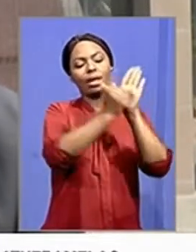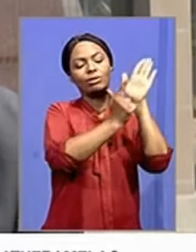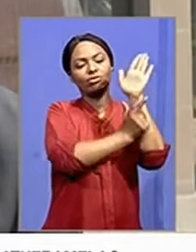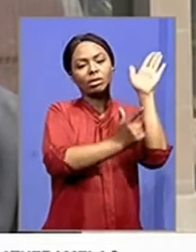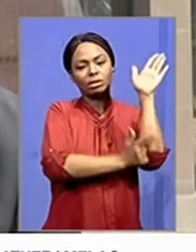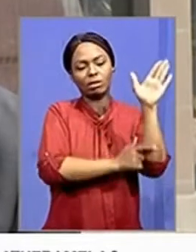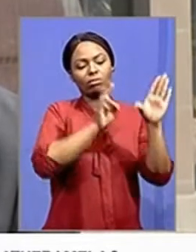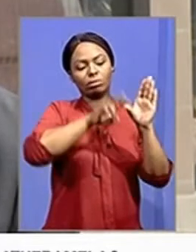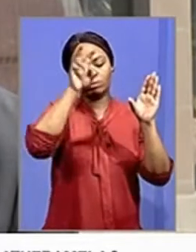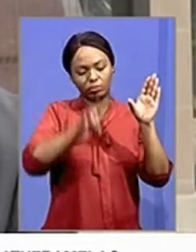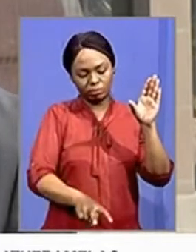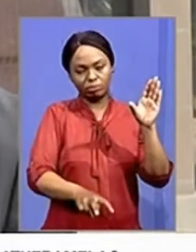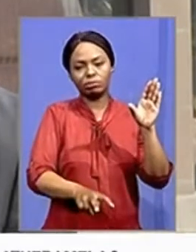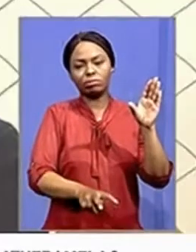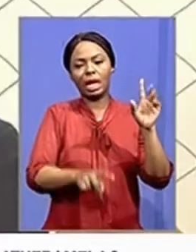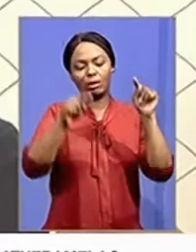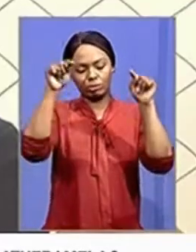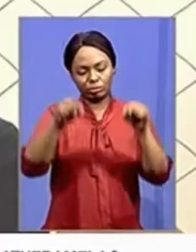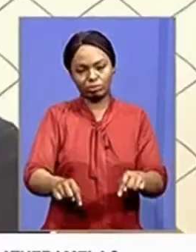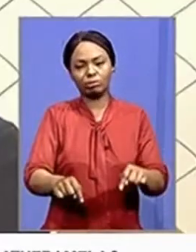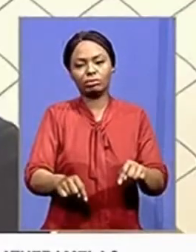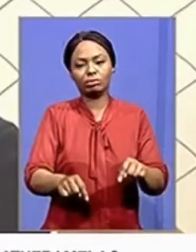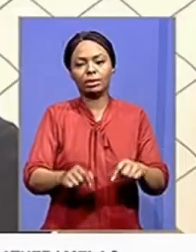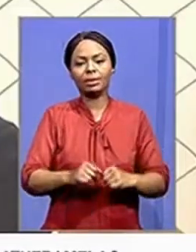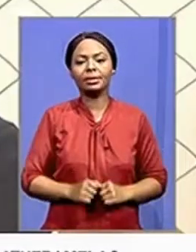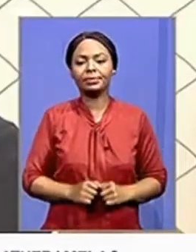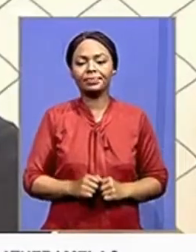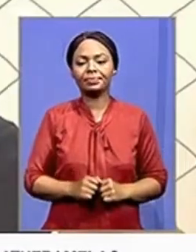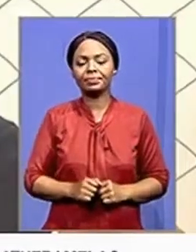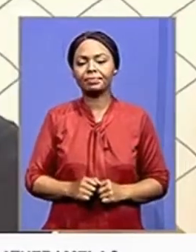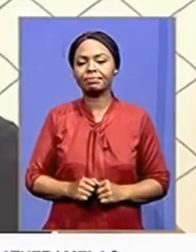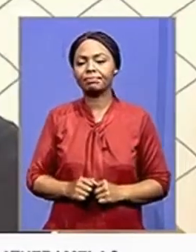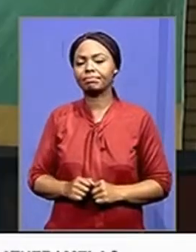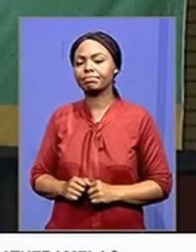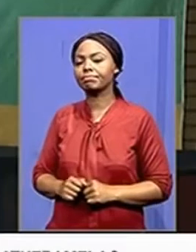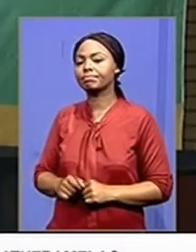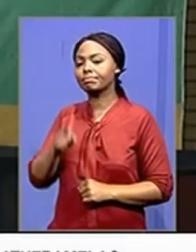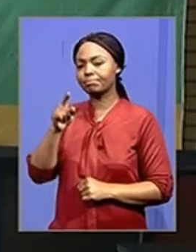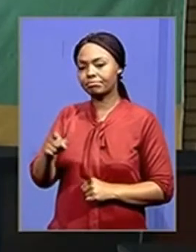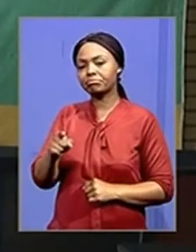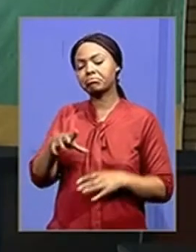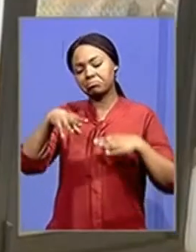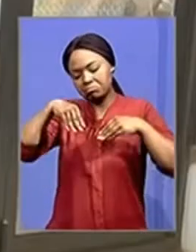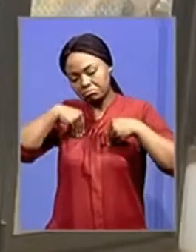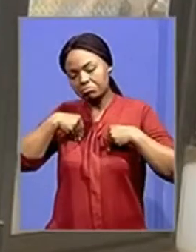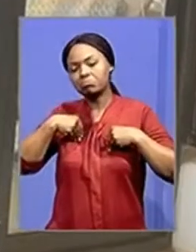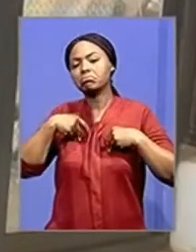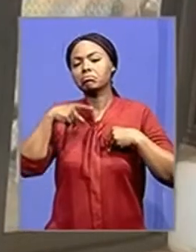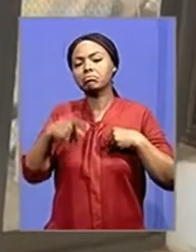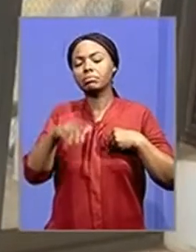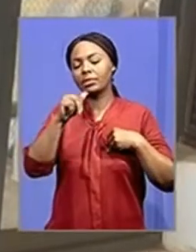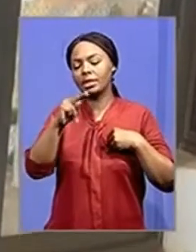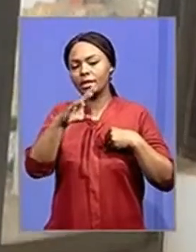legislature hang. Komiti ya nakwana ya lekoko la ANC mo profenseng ya amogela tshwetso ya ga Mokgoro. The ANC in